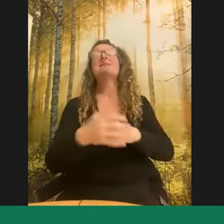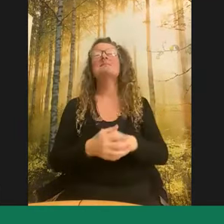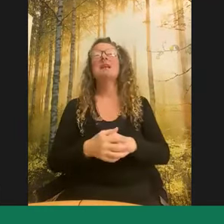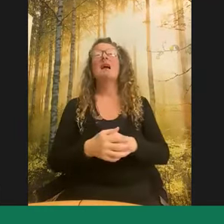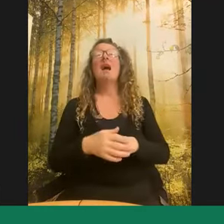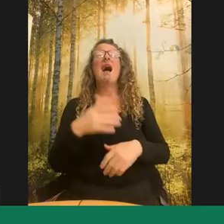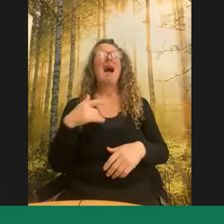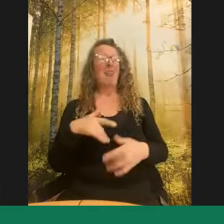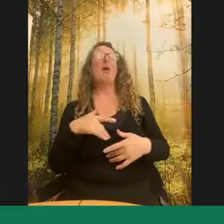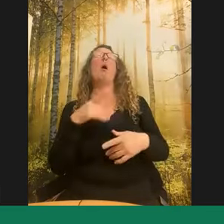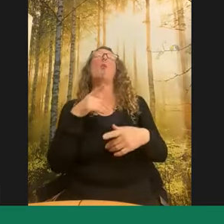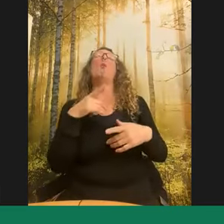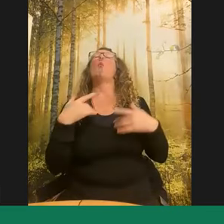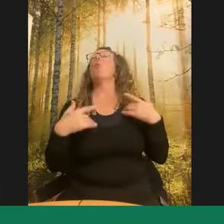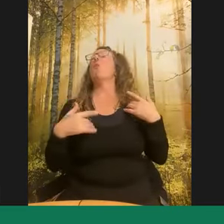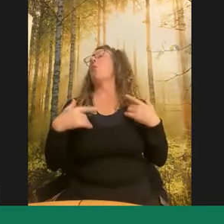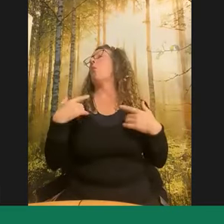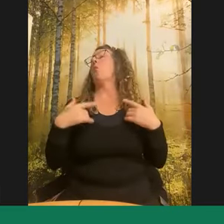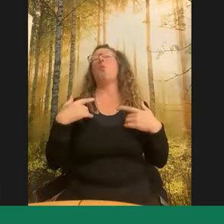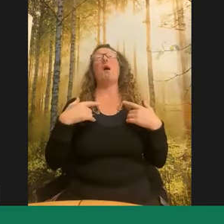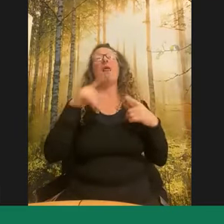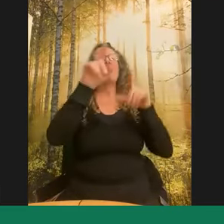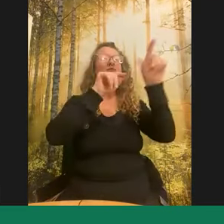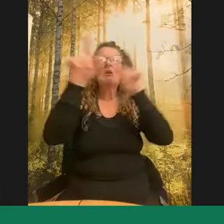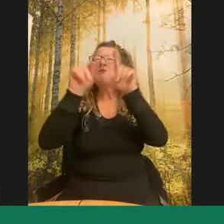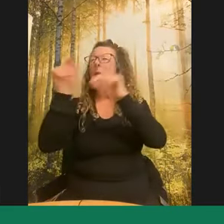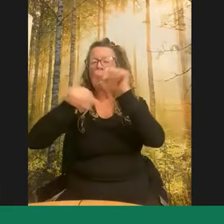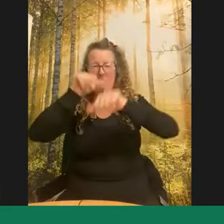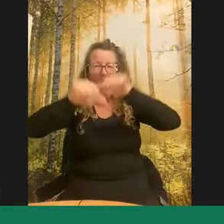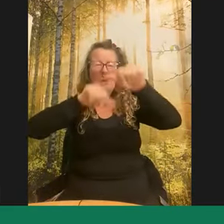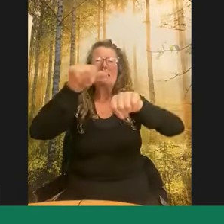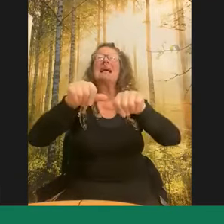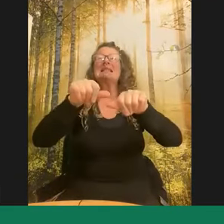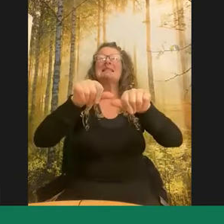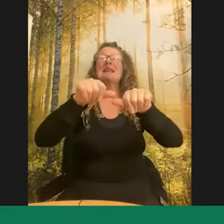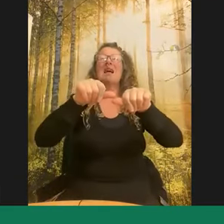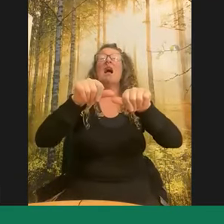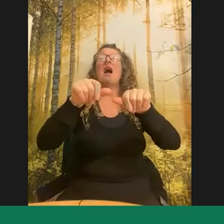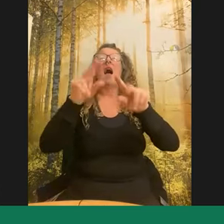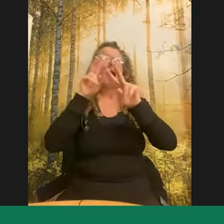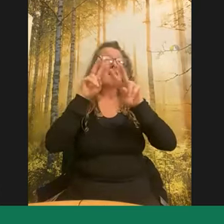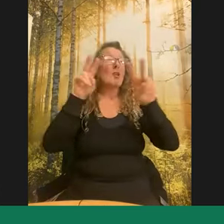how this recruitment process that's happening, let's look at this, especially with all these other different types of warriors in the room.